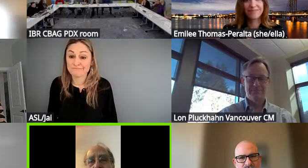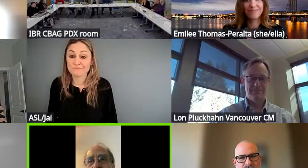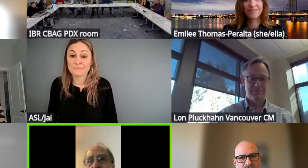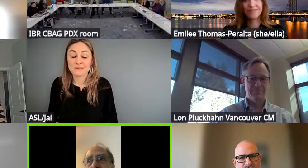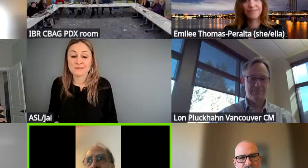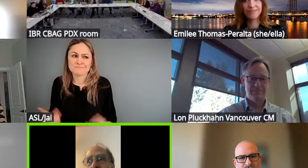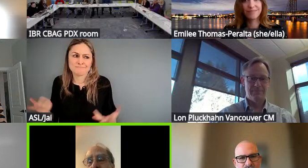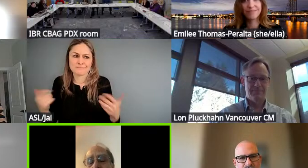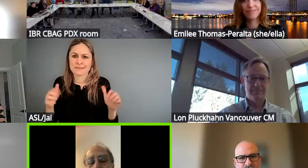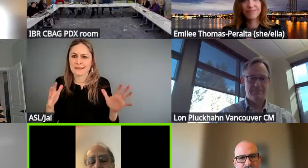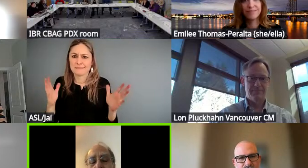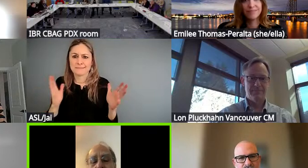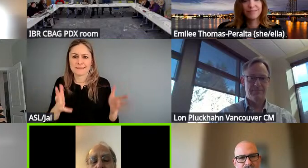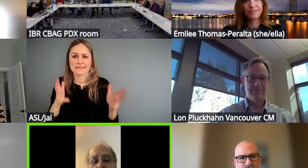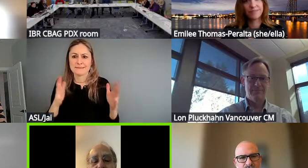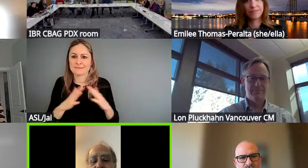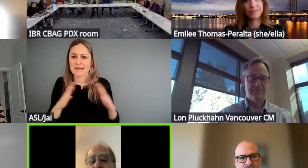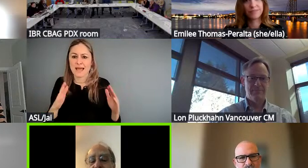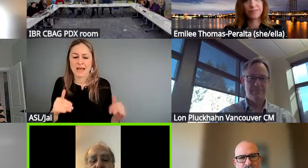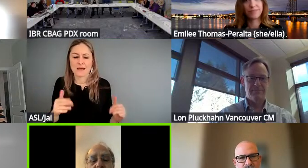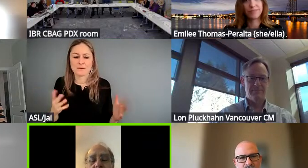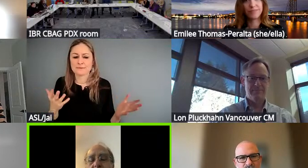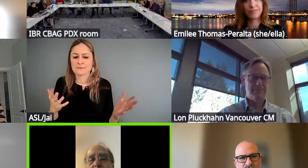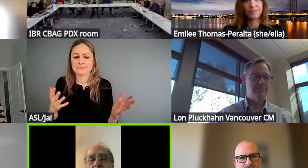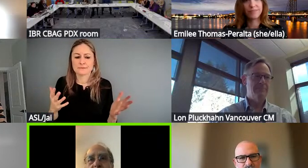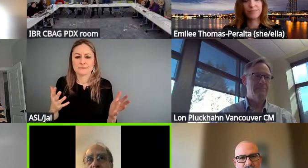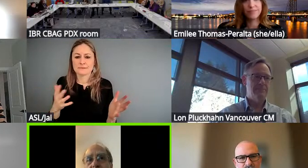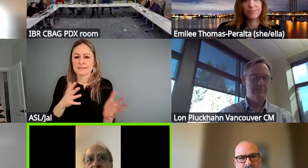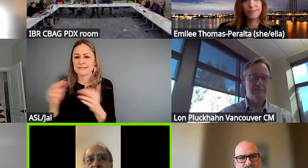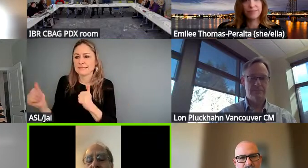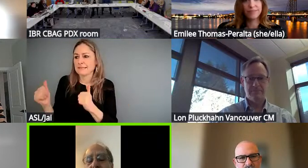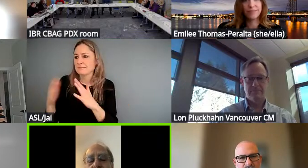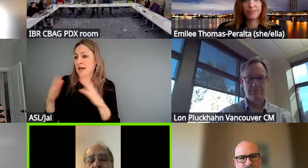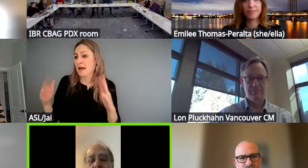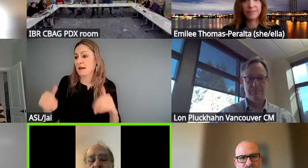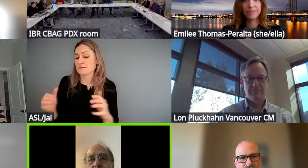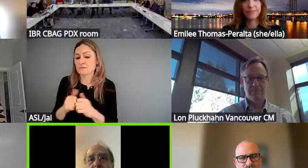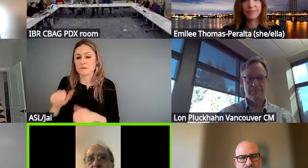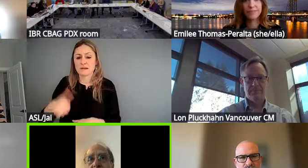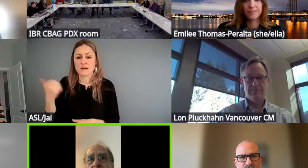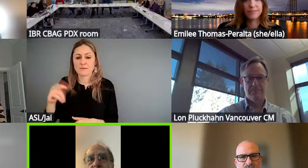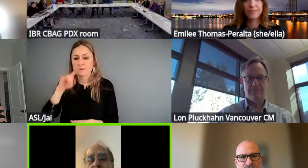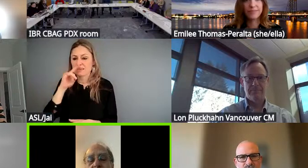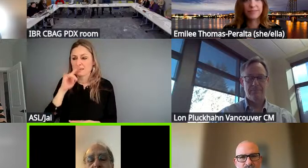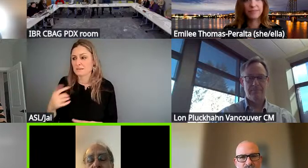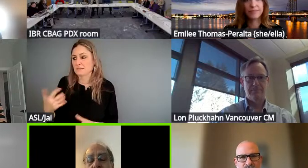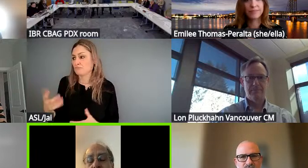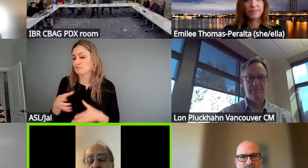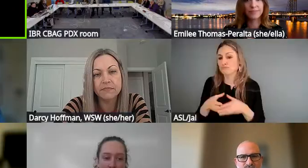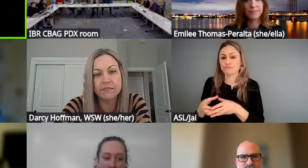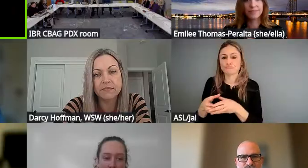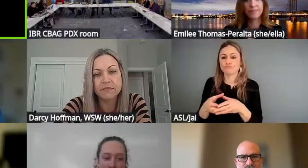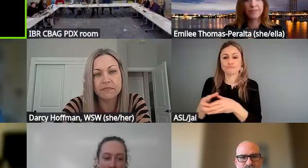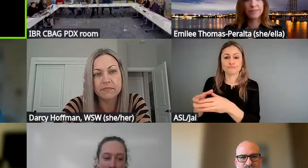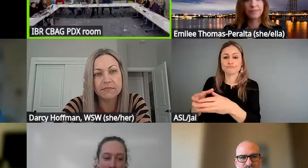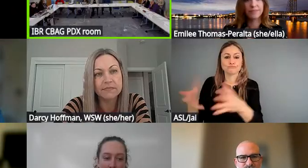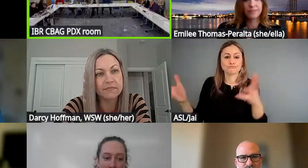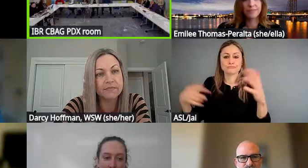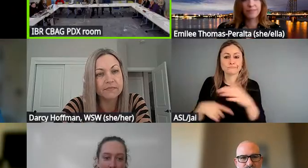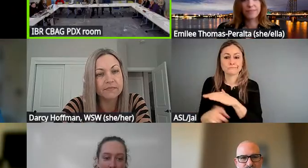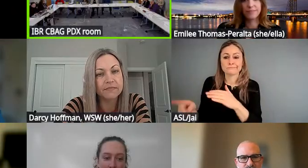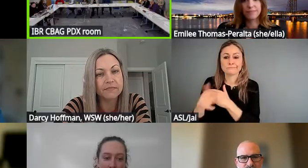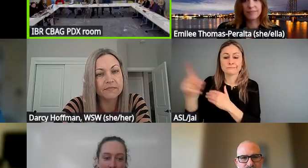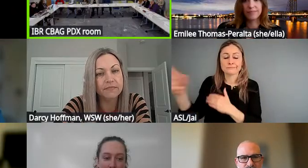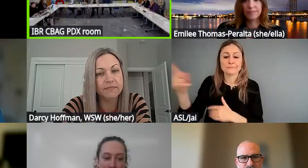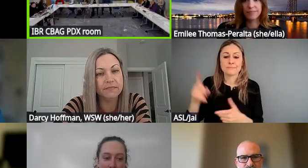the house, me and other neighborhood kids, roam around in the summertime or on weekends,